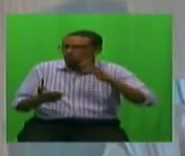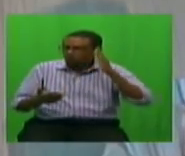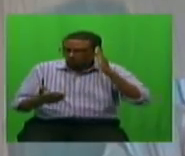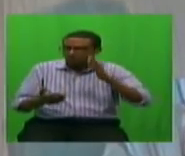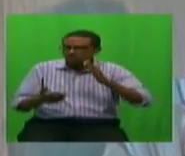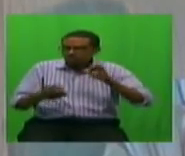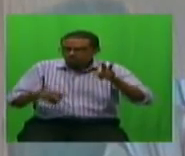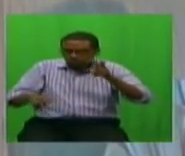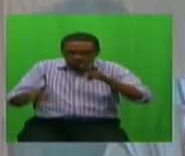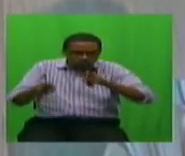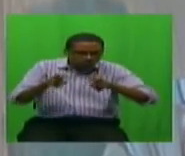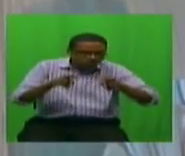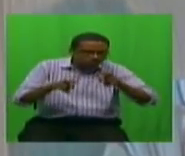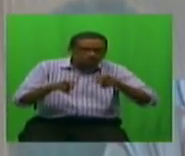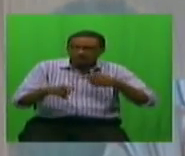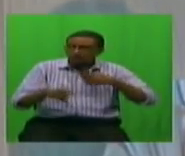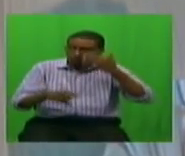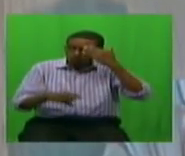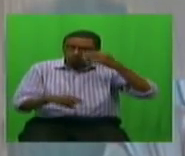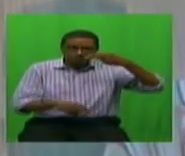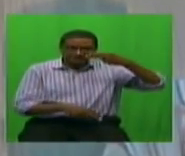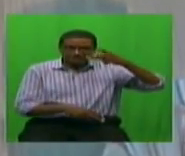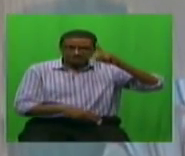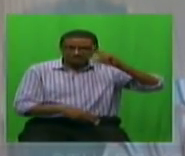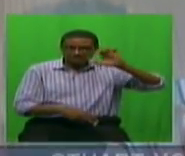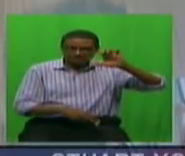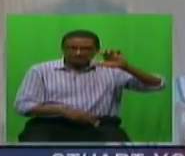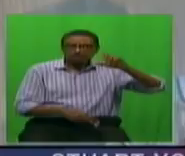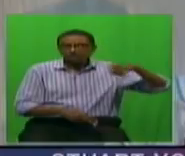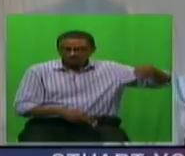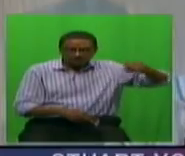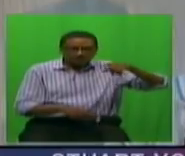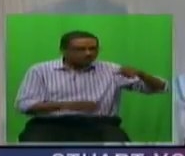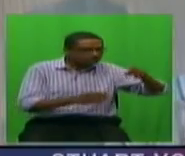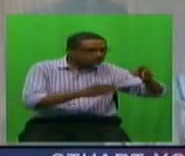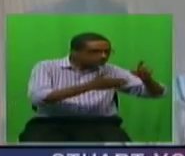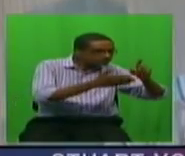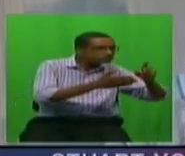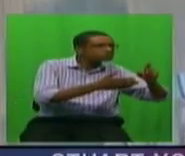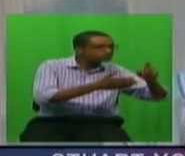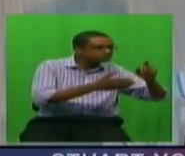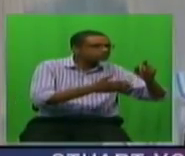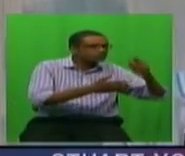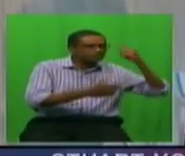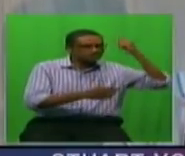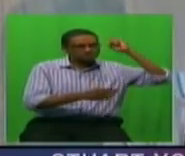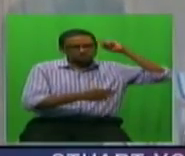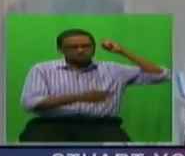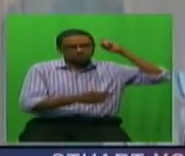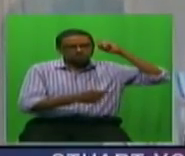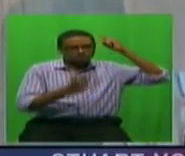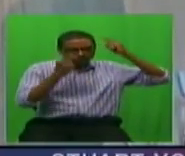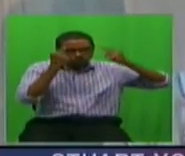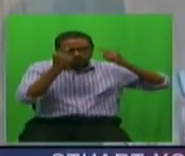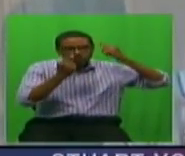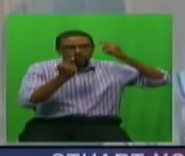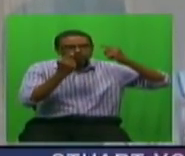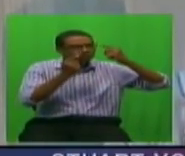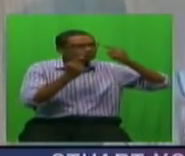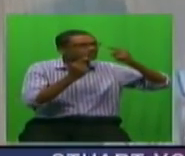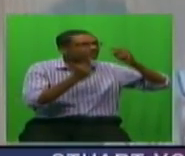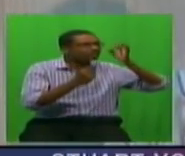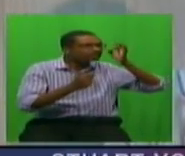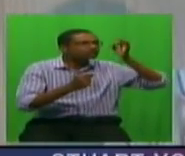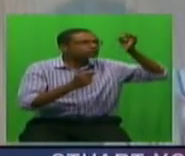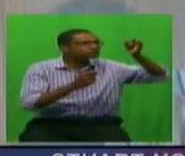I'm sure that the planners, the Ministry of Housing, HDC, are going to give active consideration to